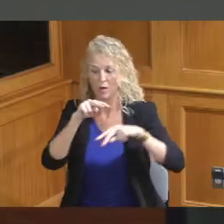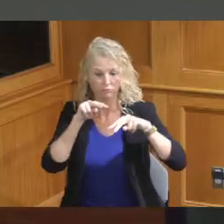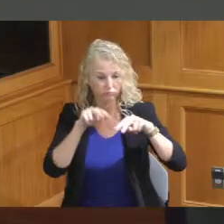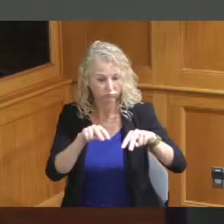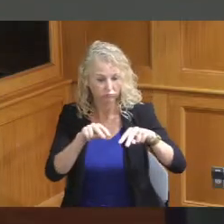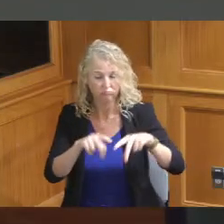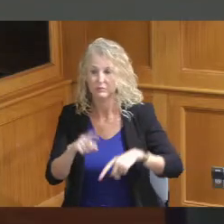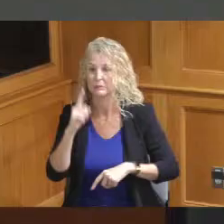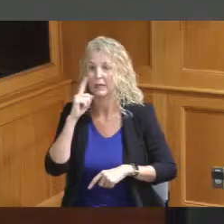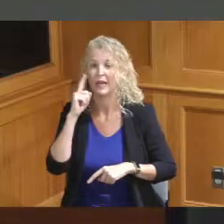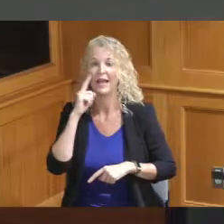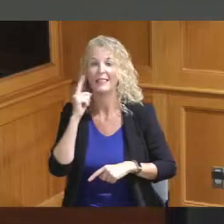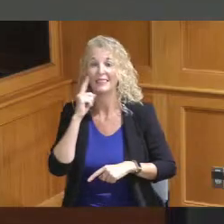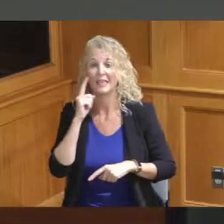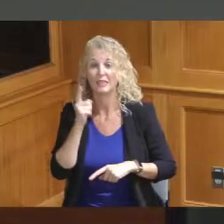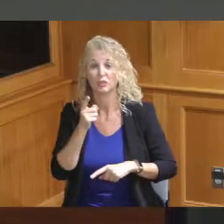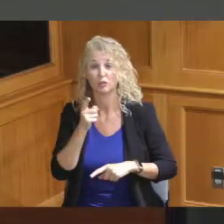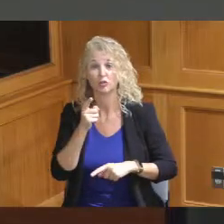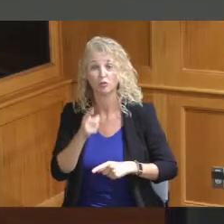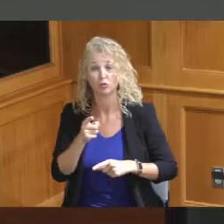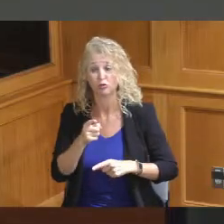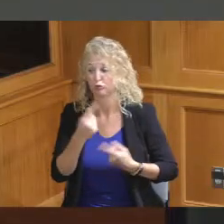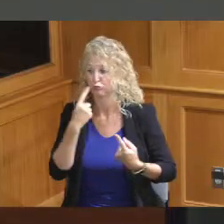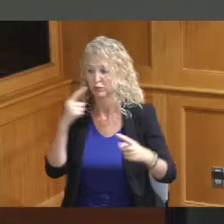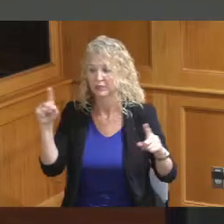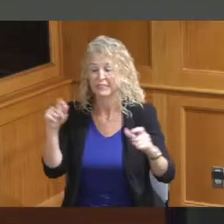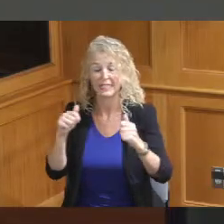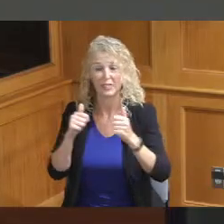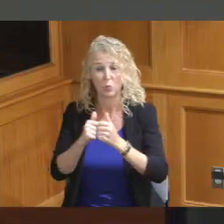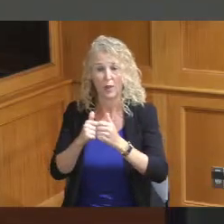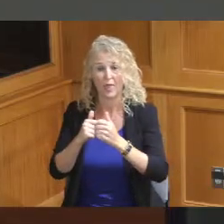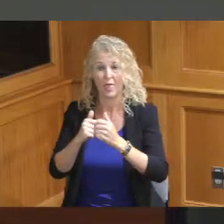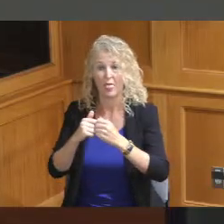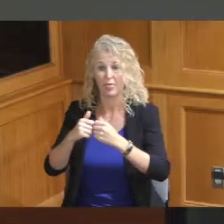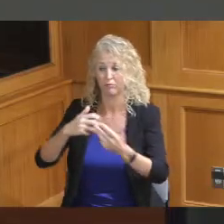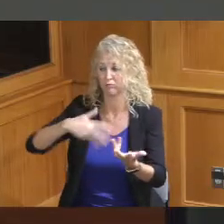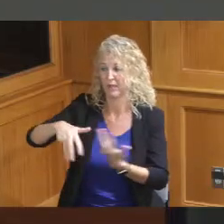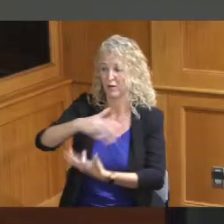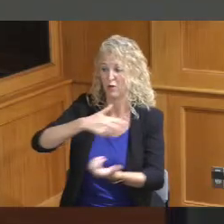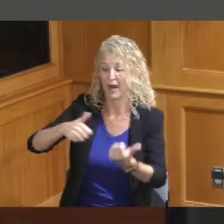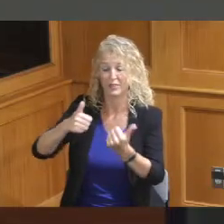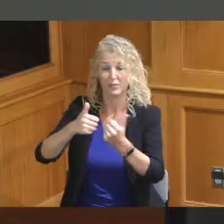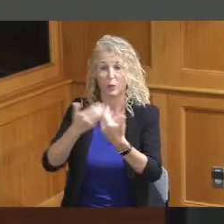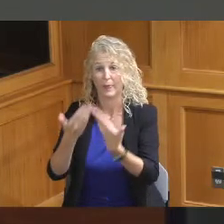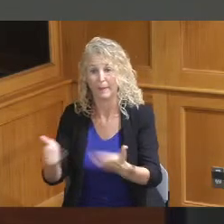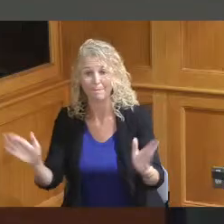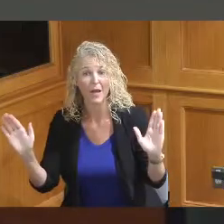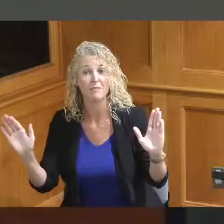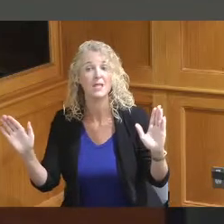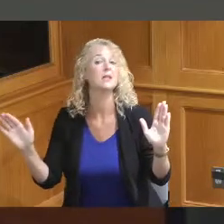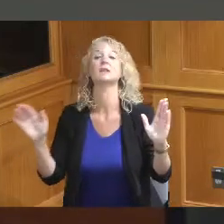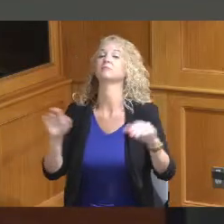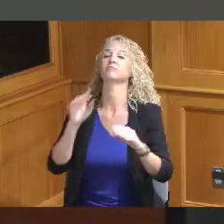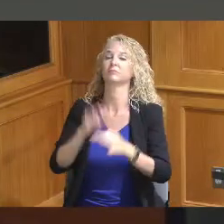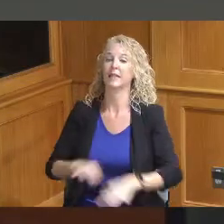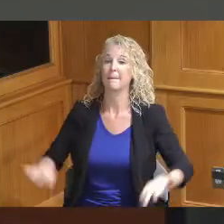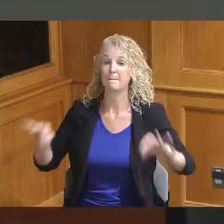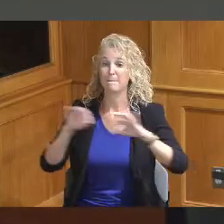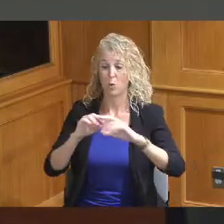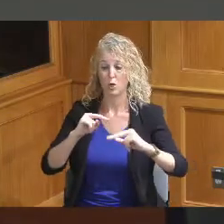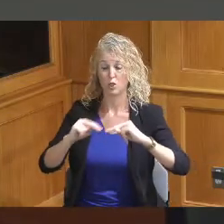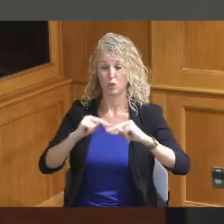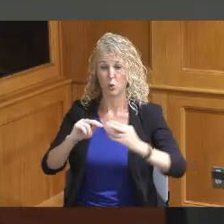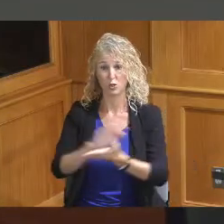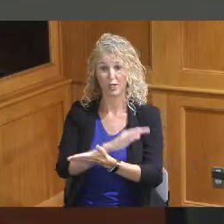has succeeded in keeping the public educated. We've released key negotiating documents, some of which we've done in